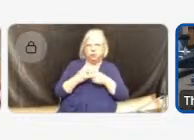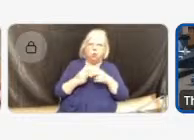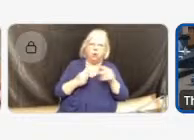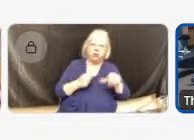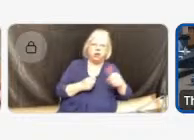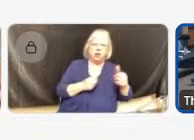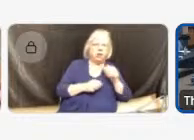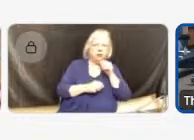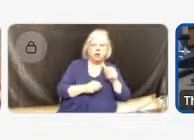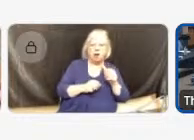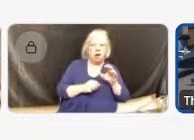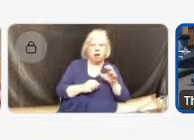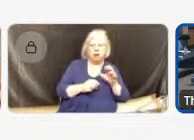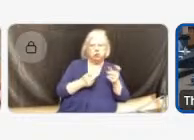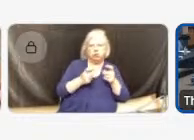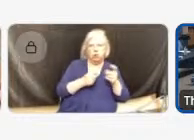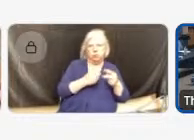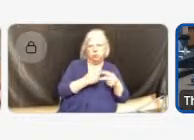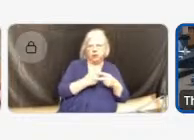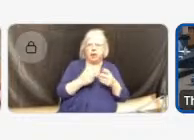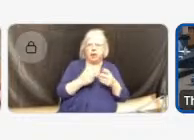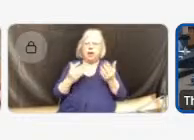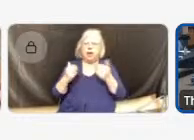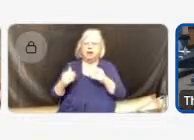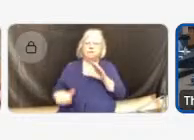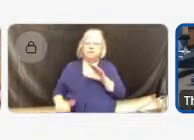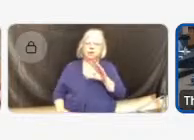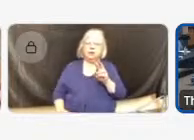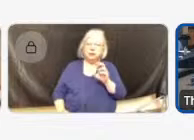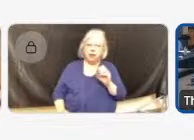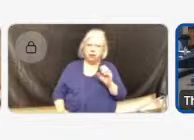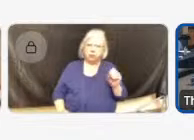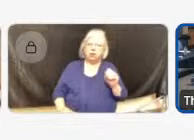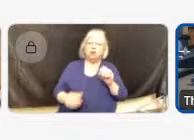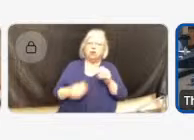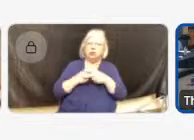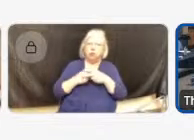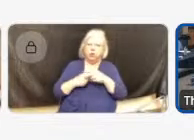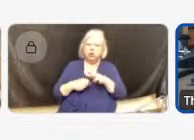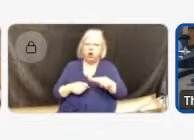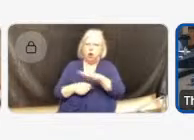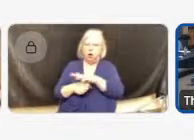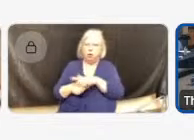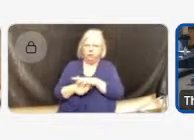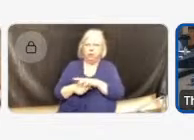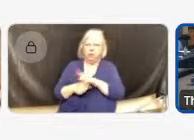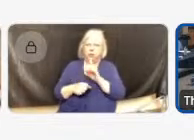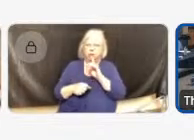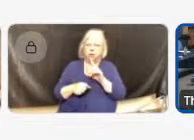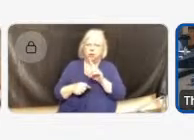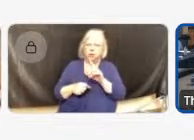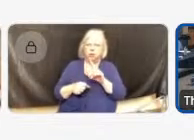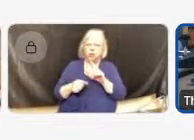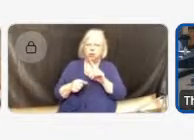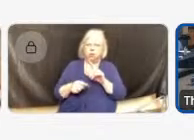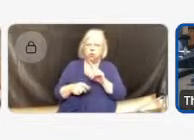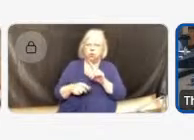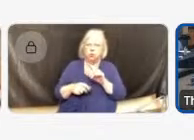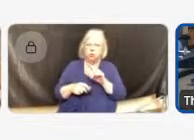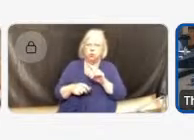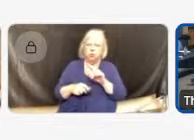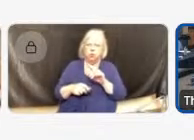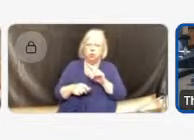proposal also calls for a 5,600 square foot storage yard to be located between the 2 climate-controlled